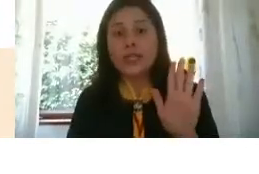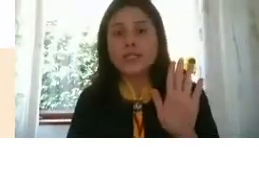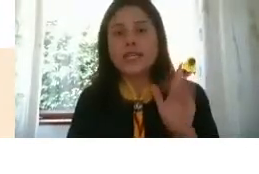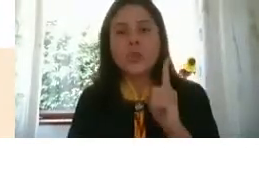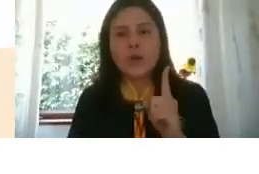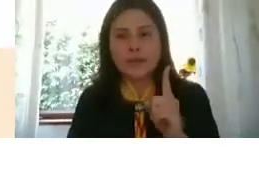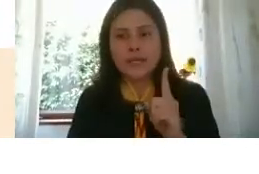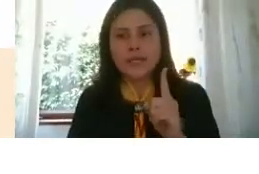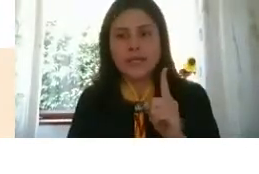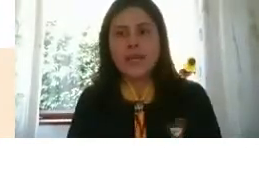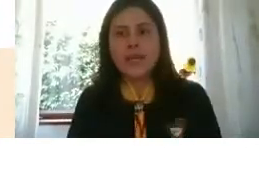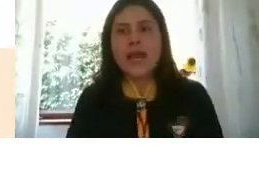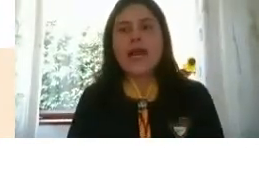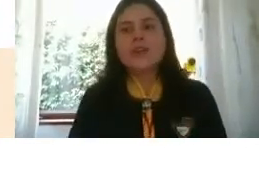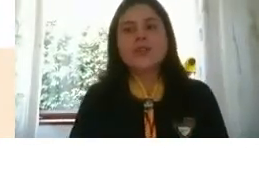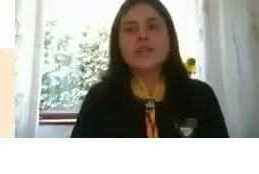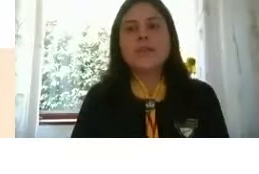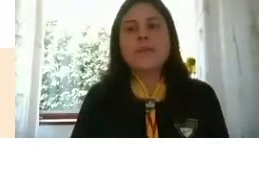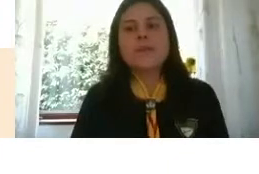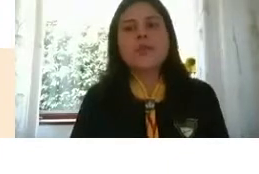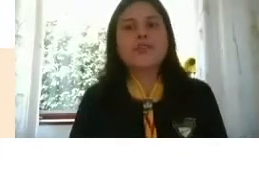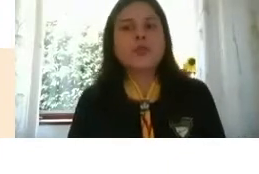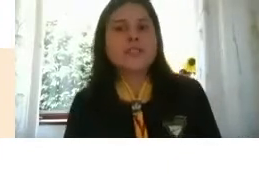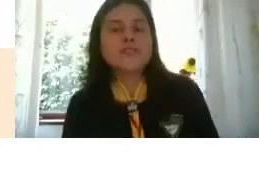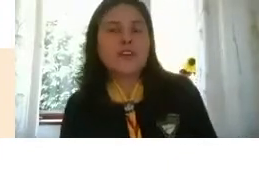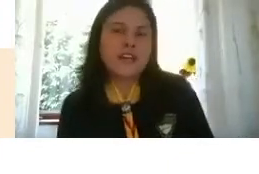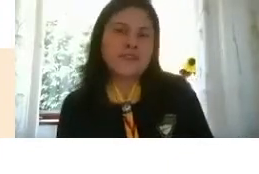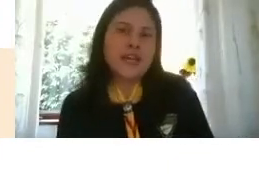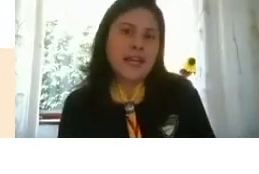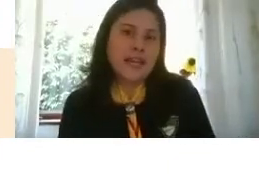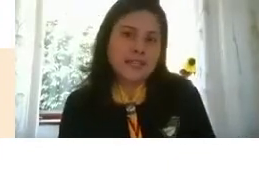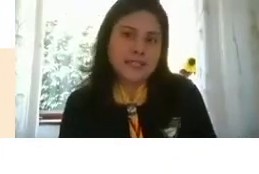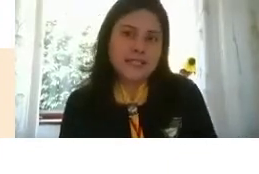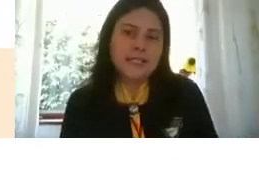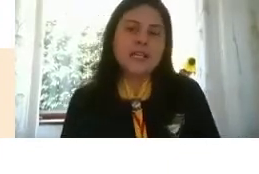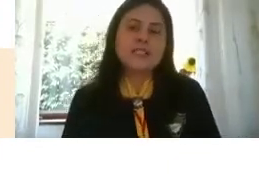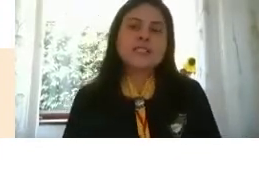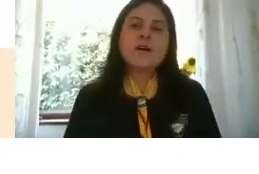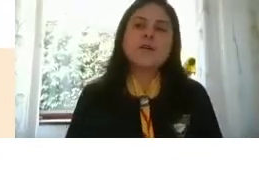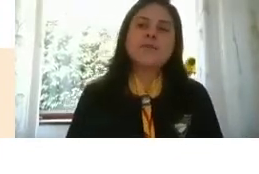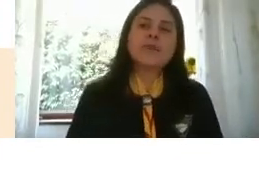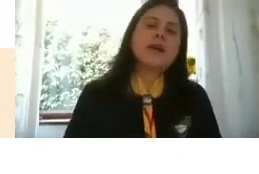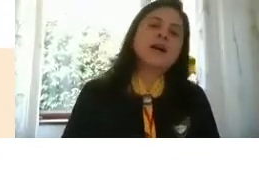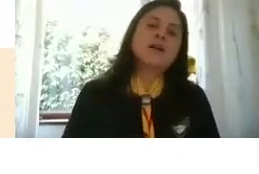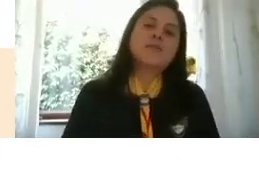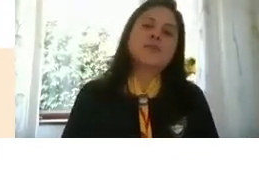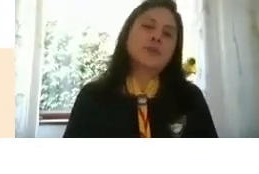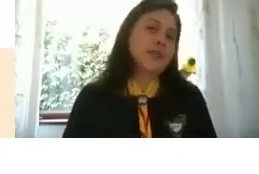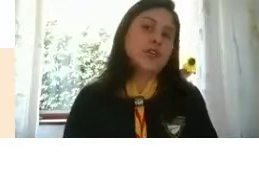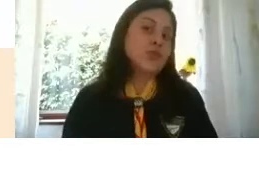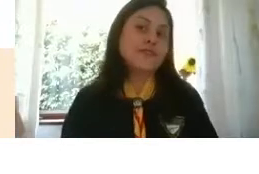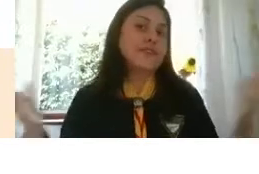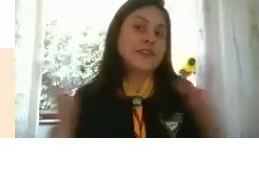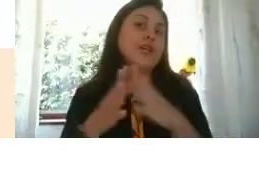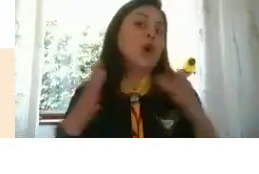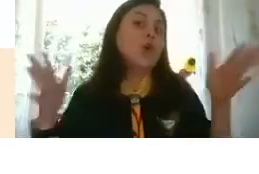5 words in 1 minute and using a minimum of 25 letters. So you can